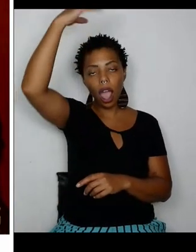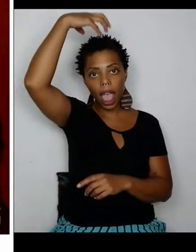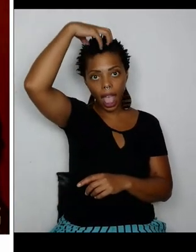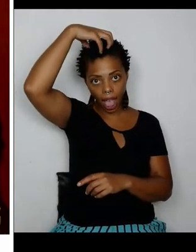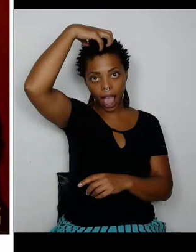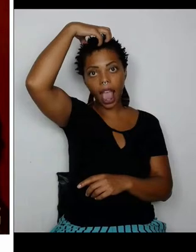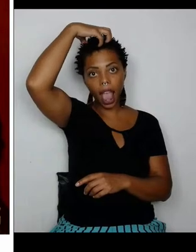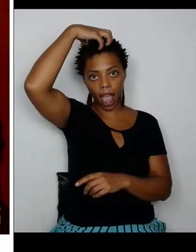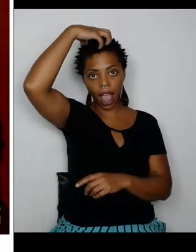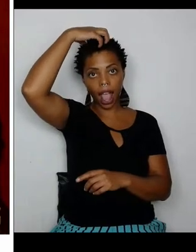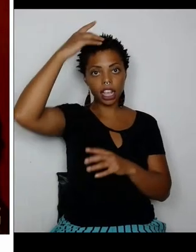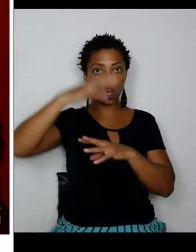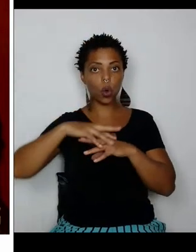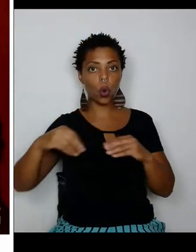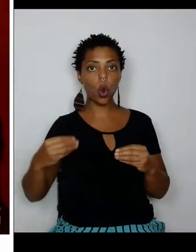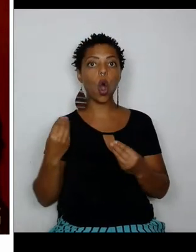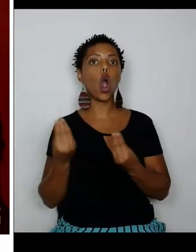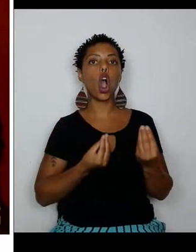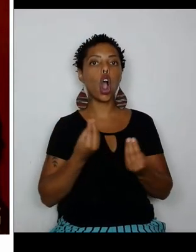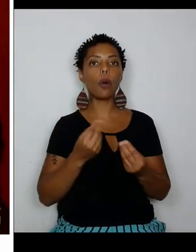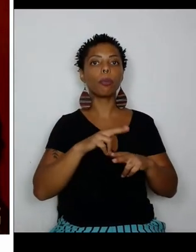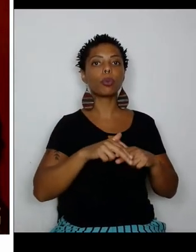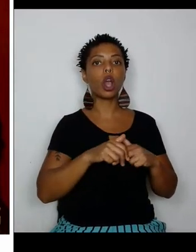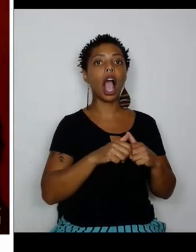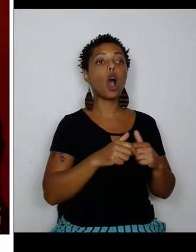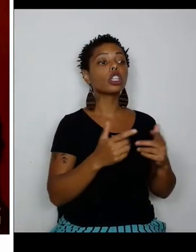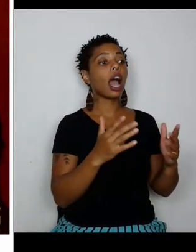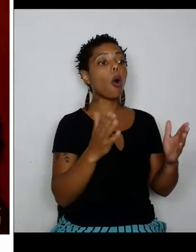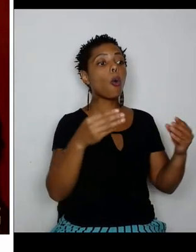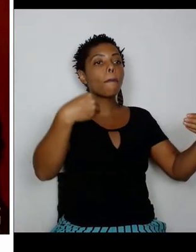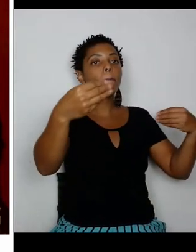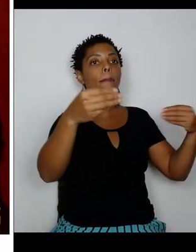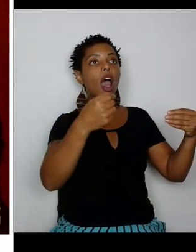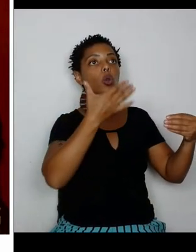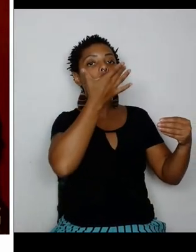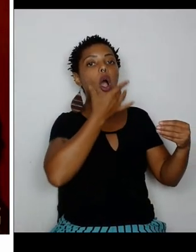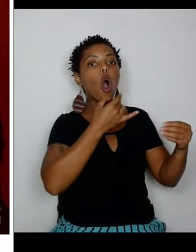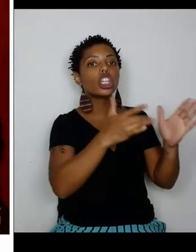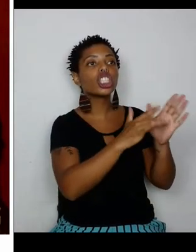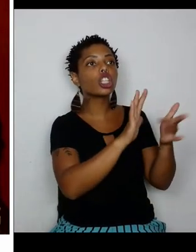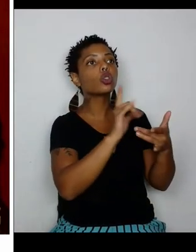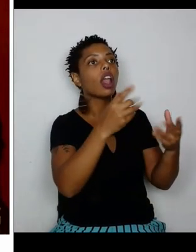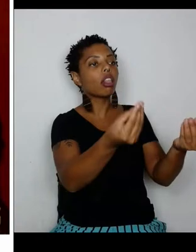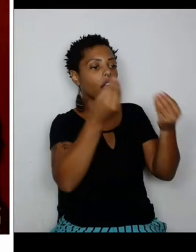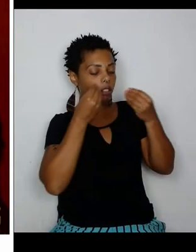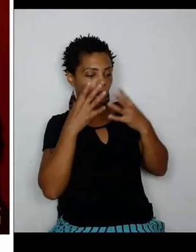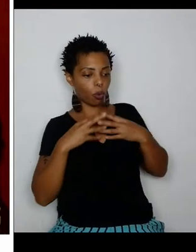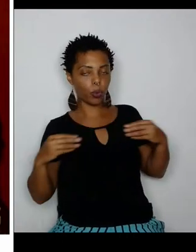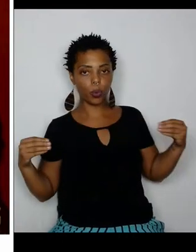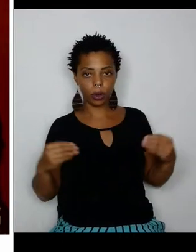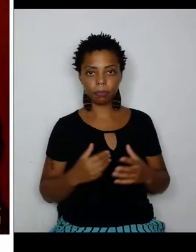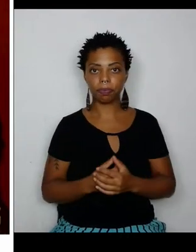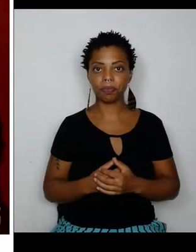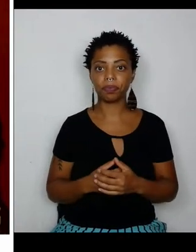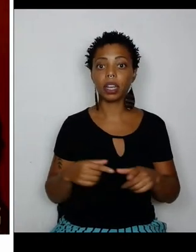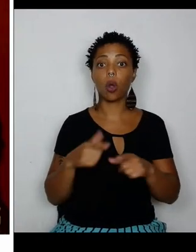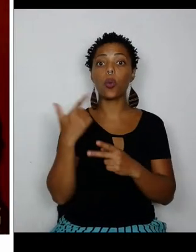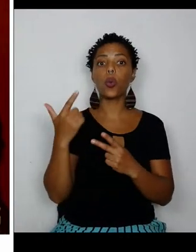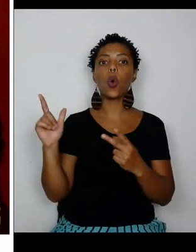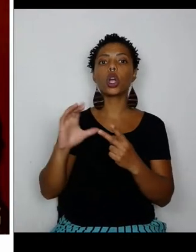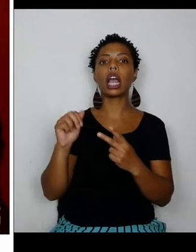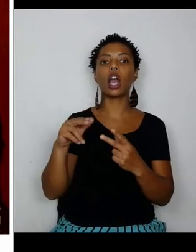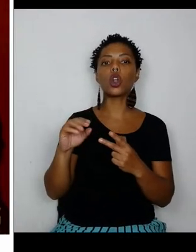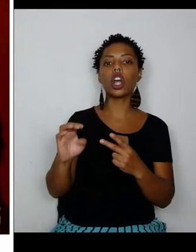is icons pictorial uh canon prescribed a centered frontal symmetrical and